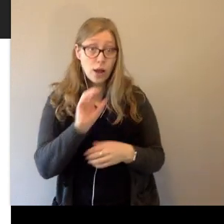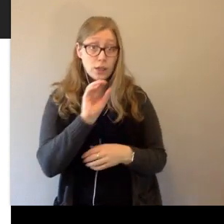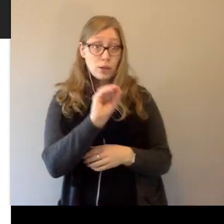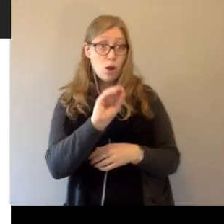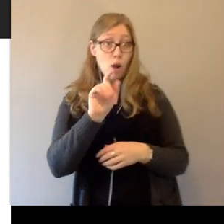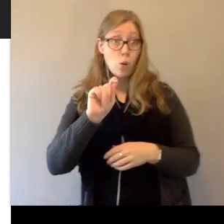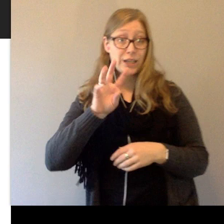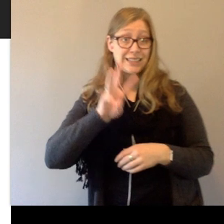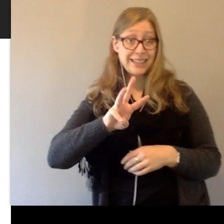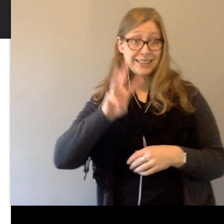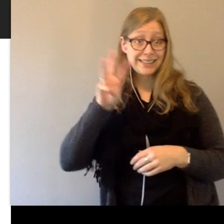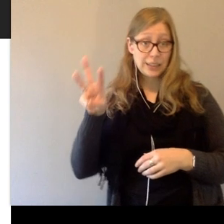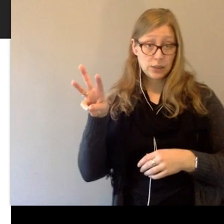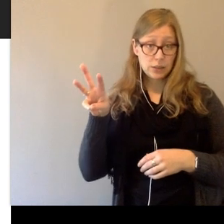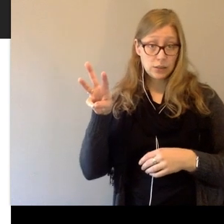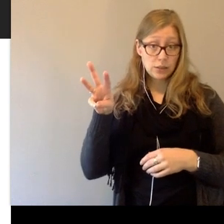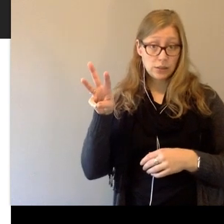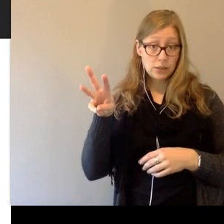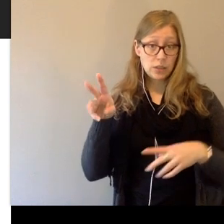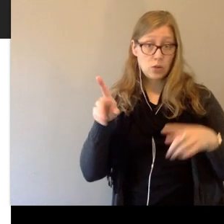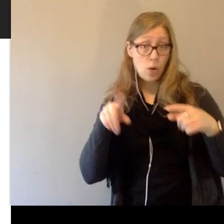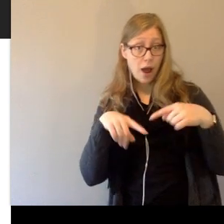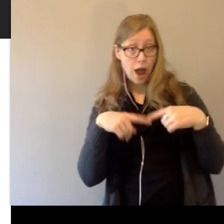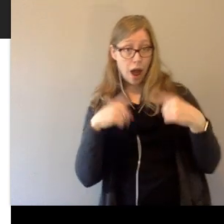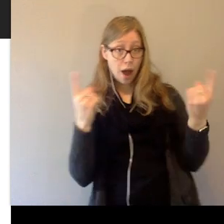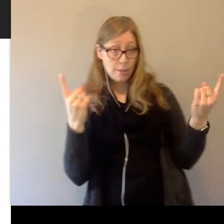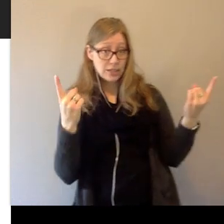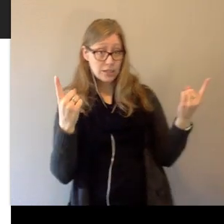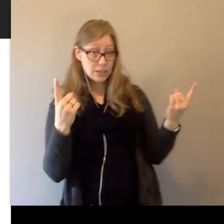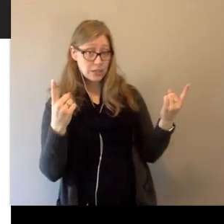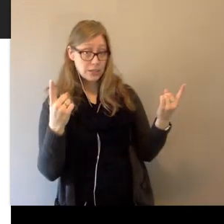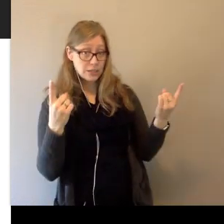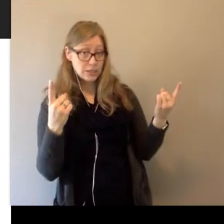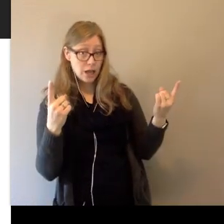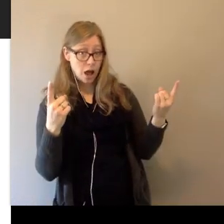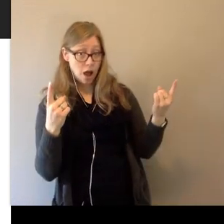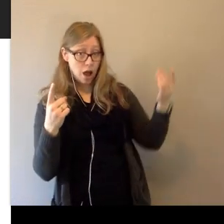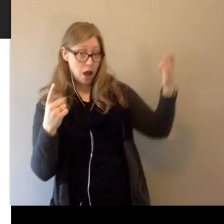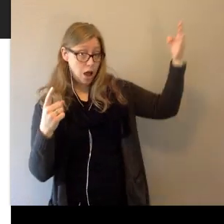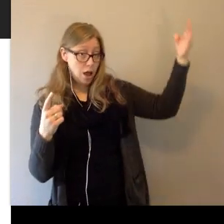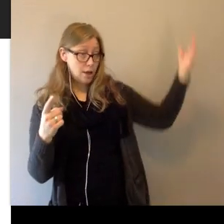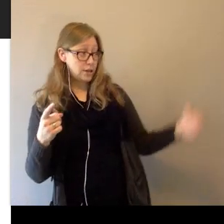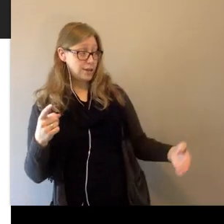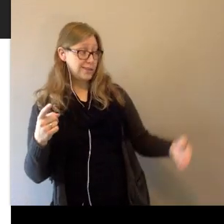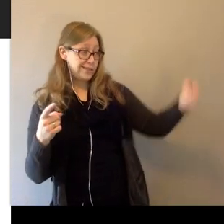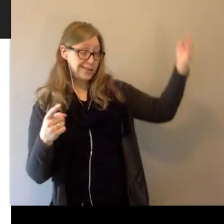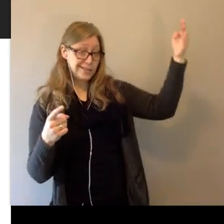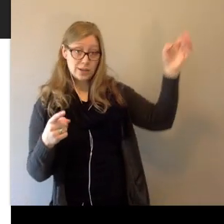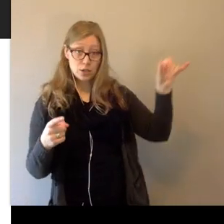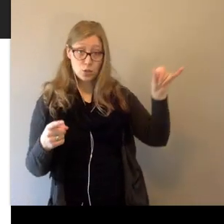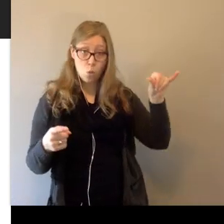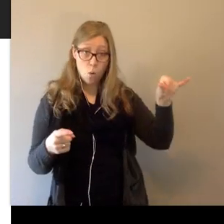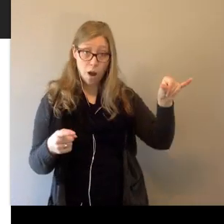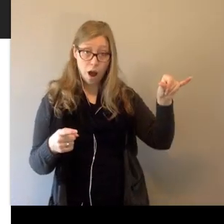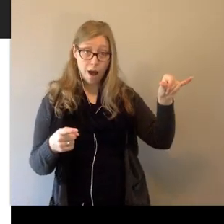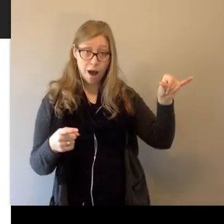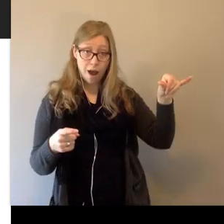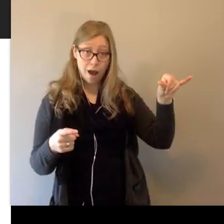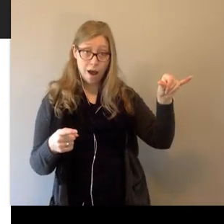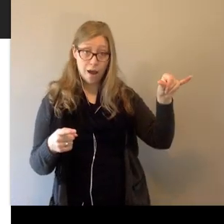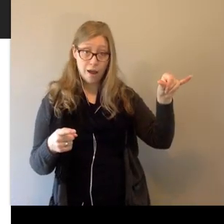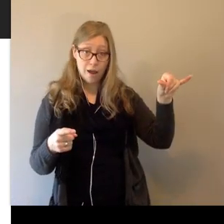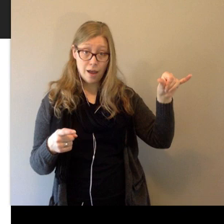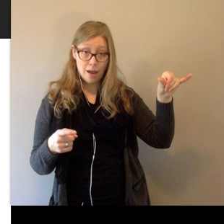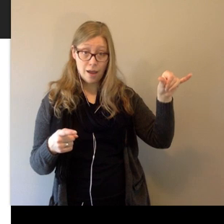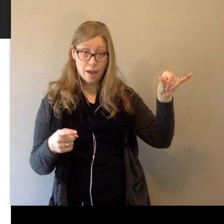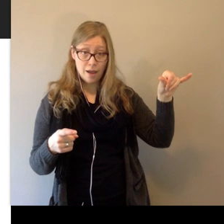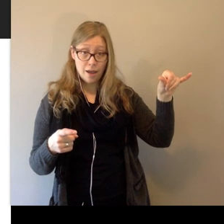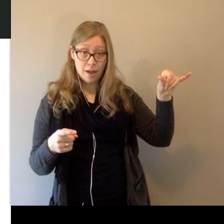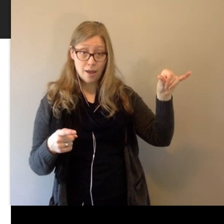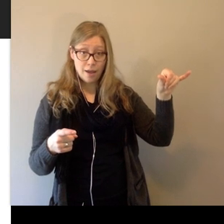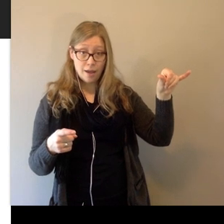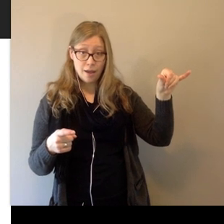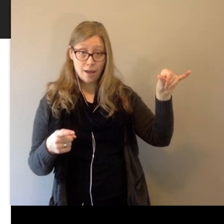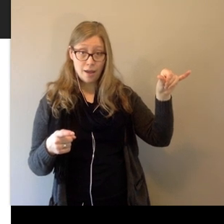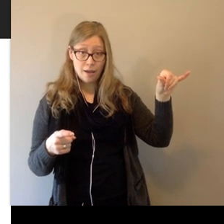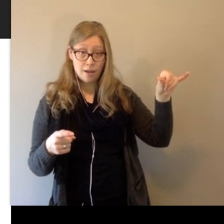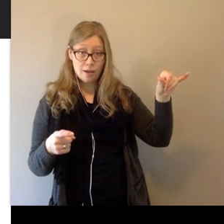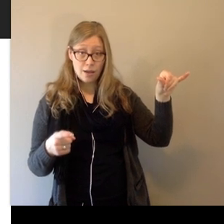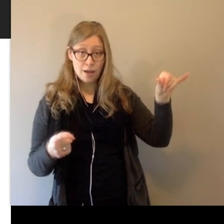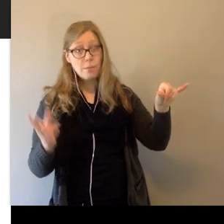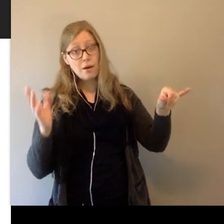opposite side is y. And before I would have had to put an x here, but now I know what x is,